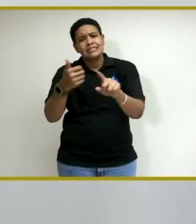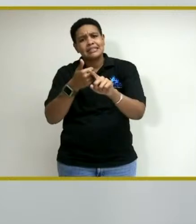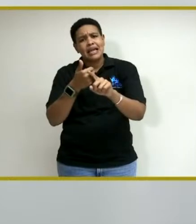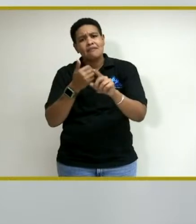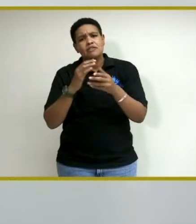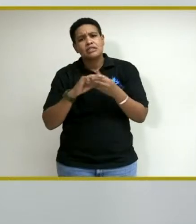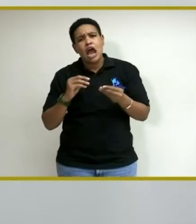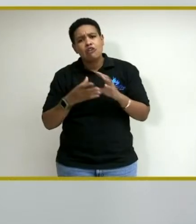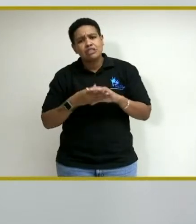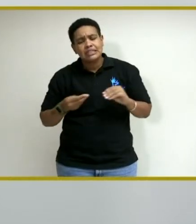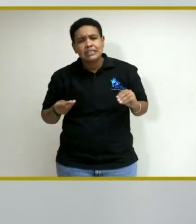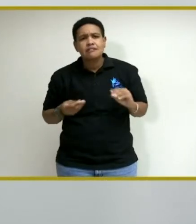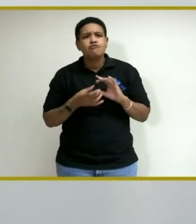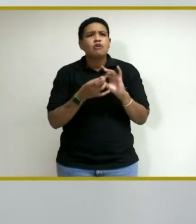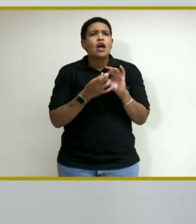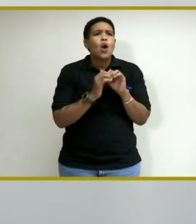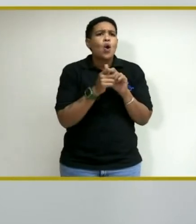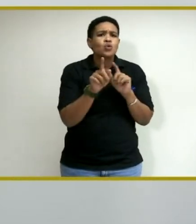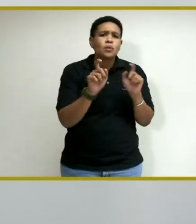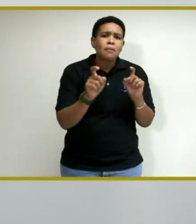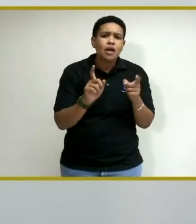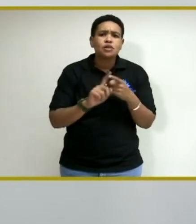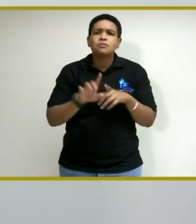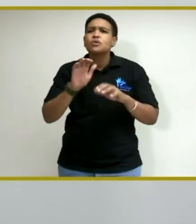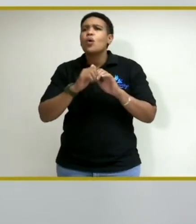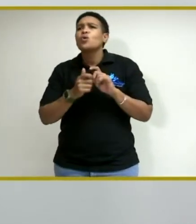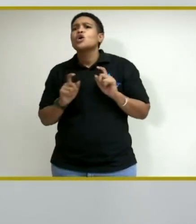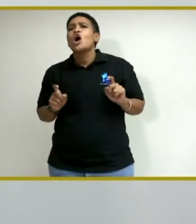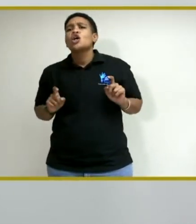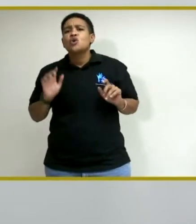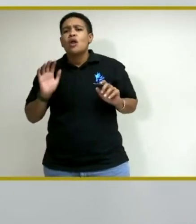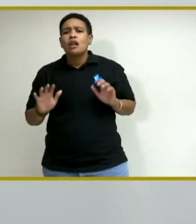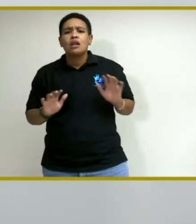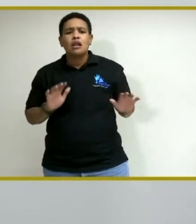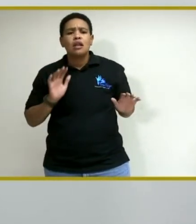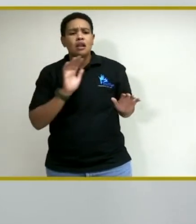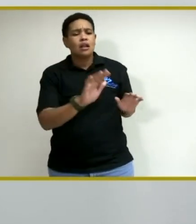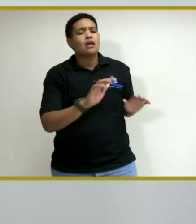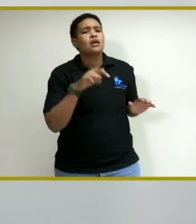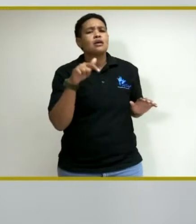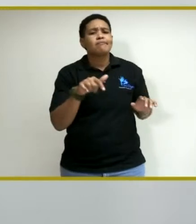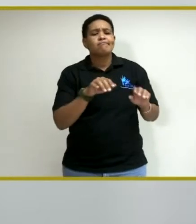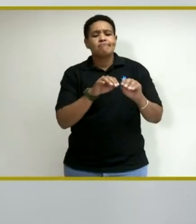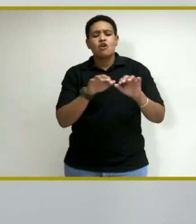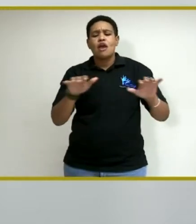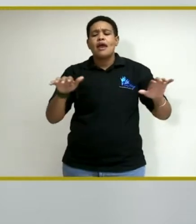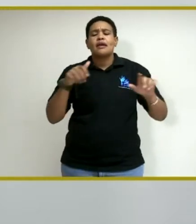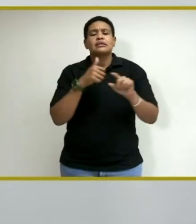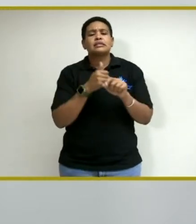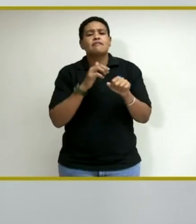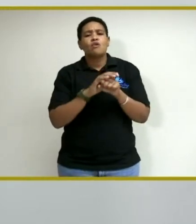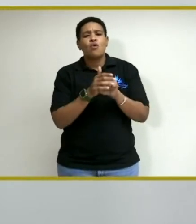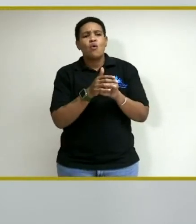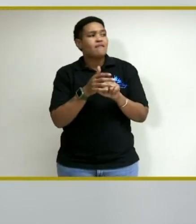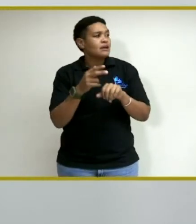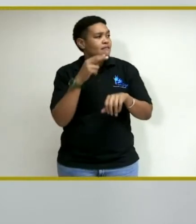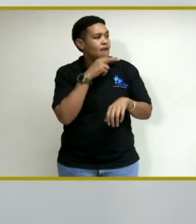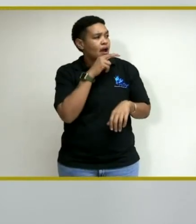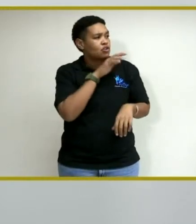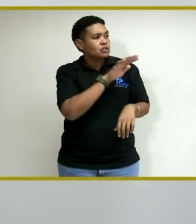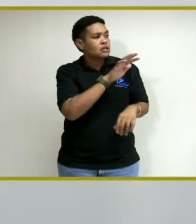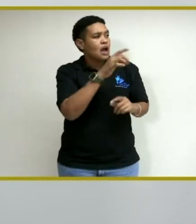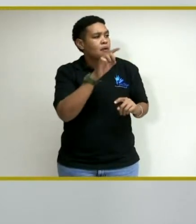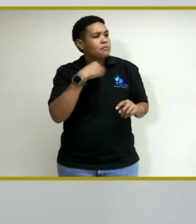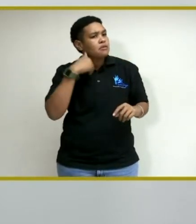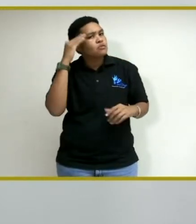narrative around how to manage and to control the spread of the COVID-19 virus. And I know that some